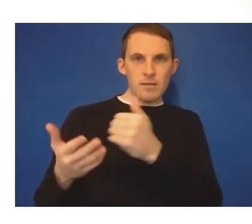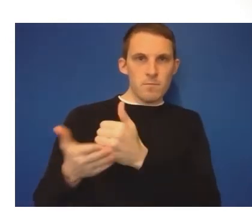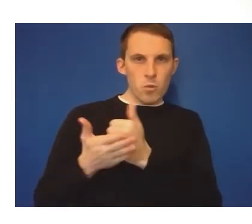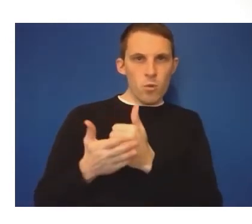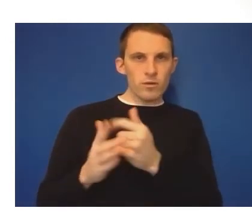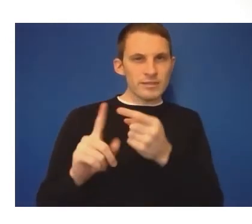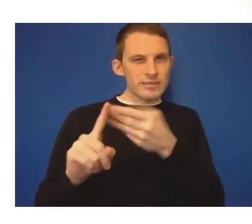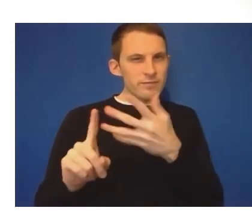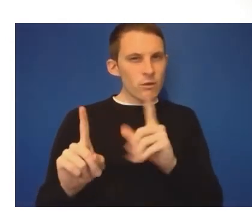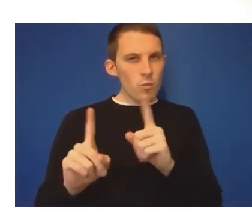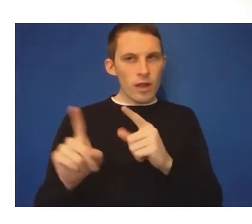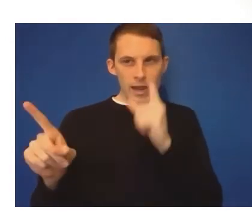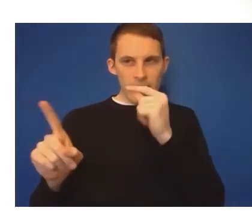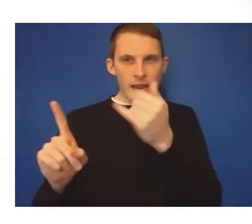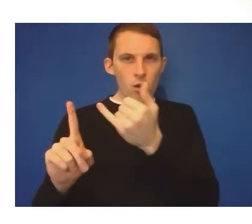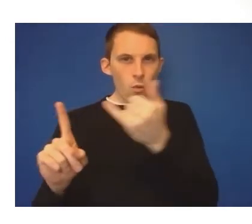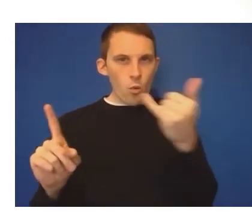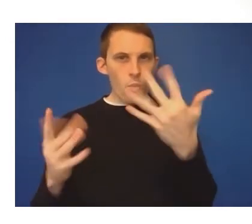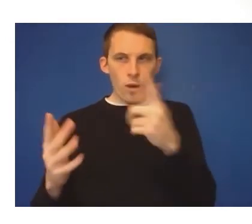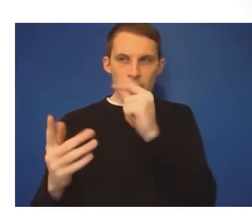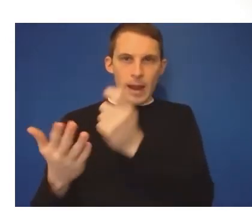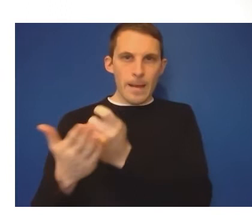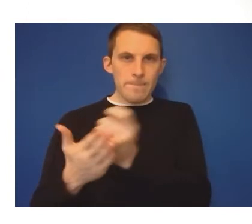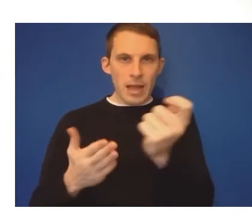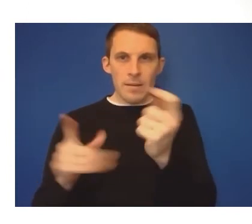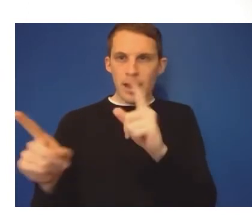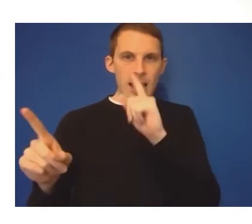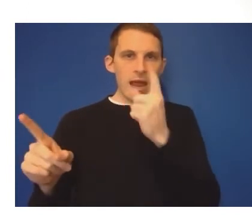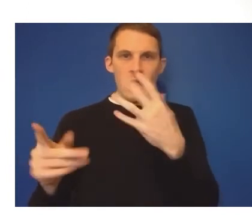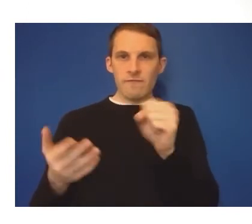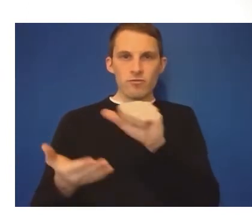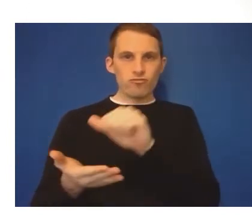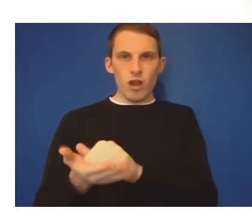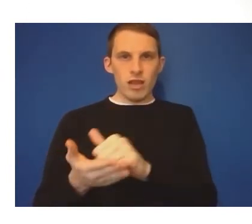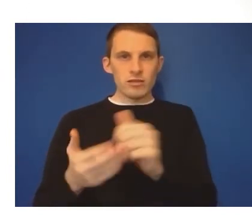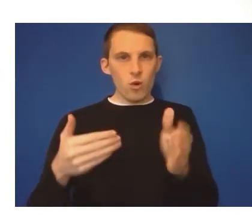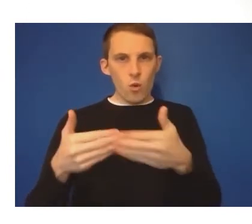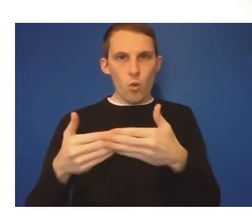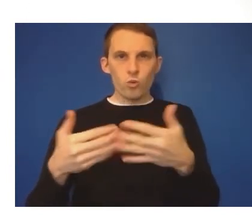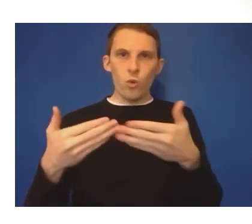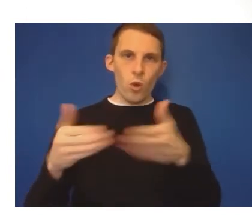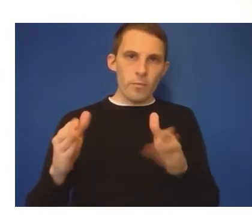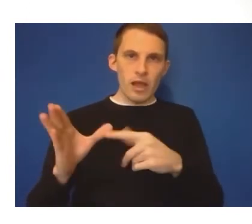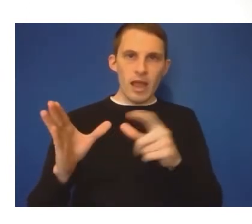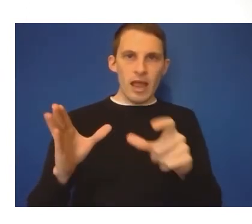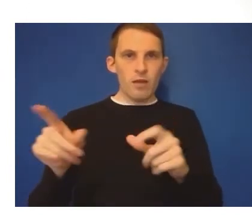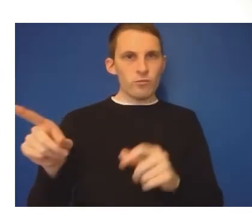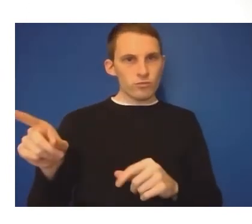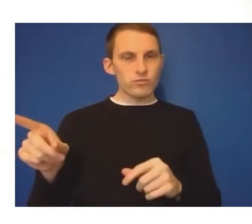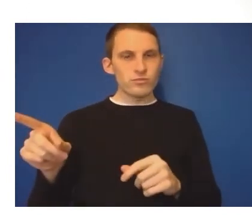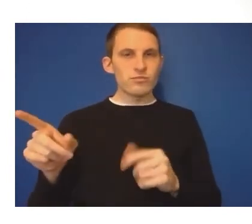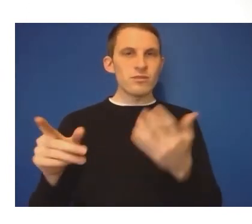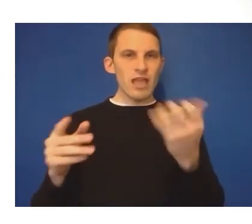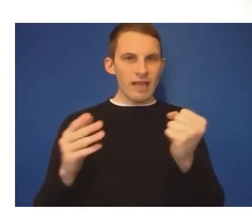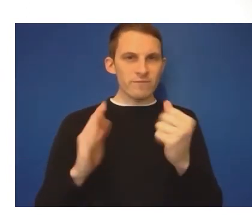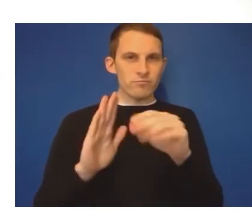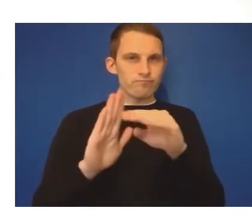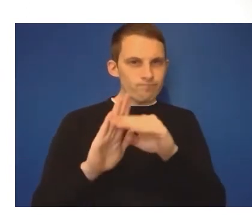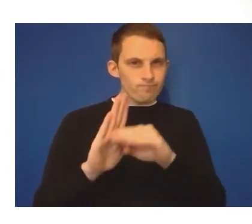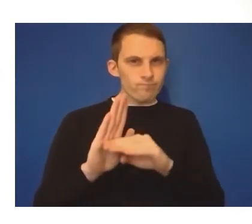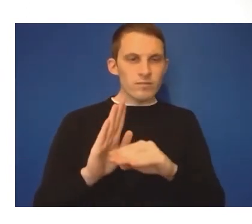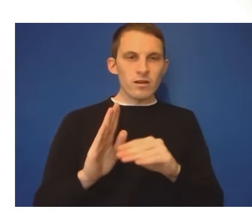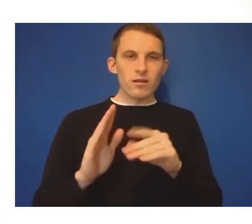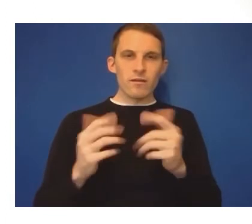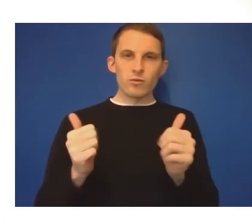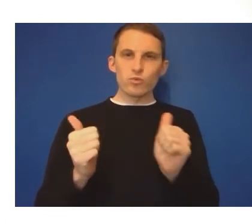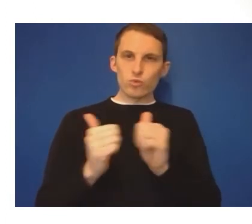pay bills, but maybe they can't open or close accounts. So those sorts of nuances in terms of what would be useful and practical for people